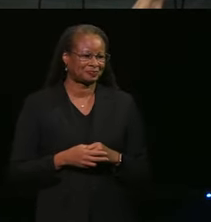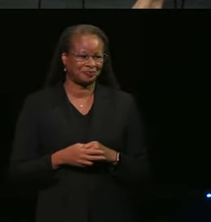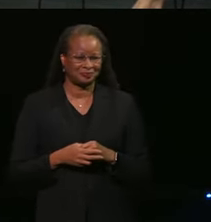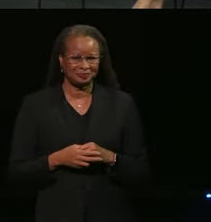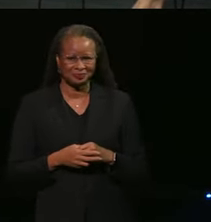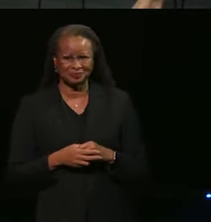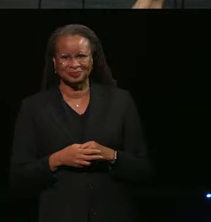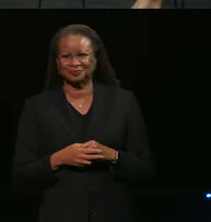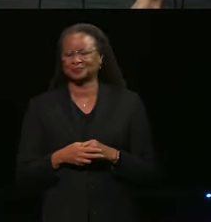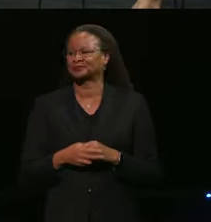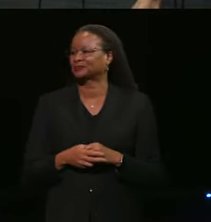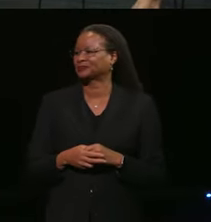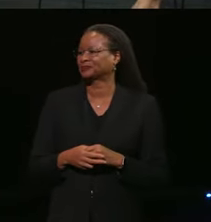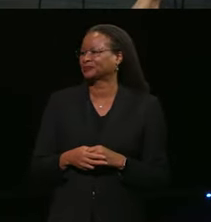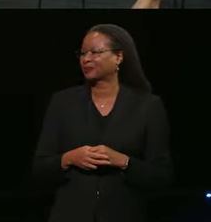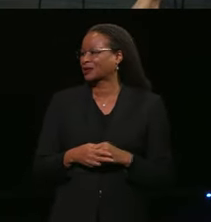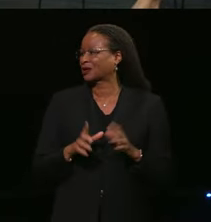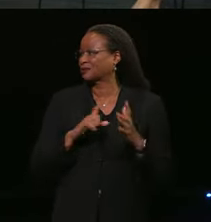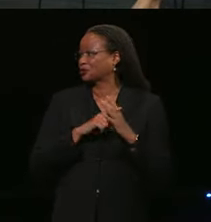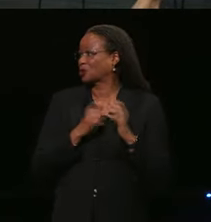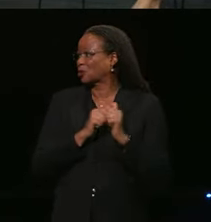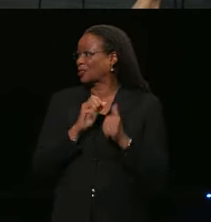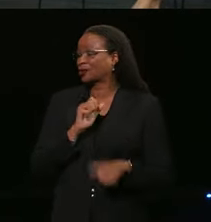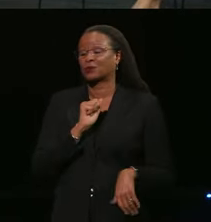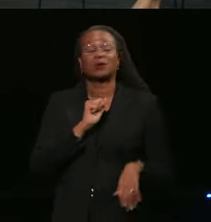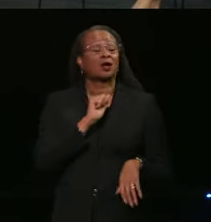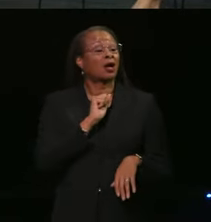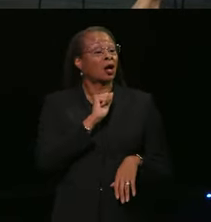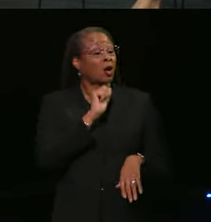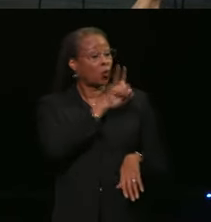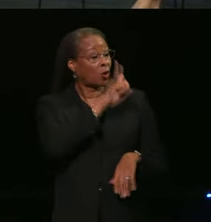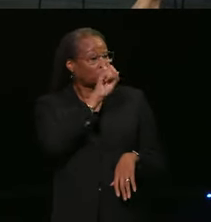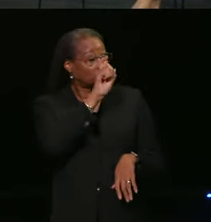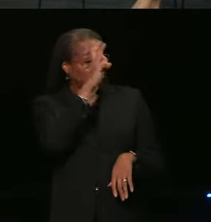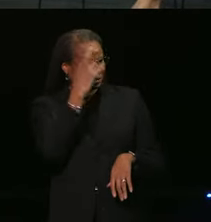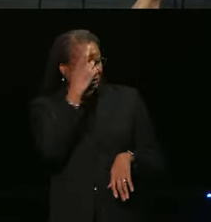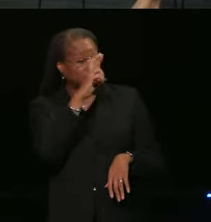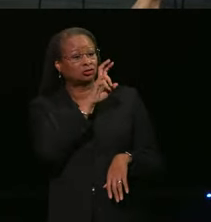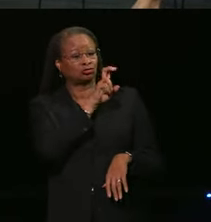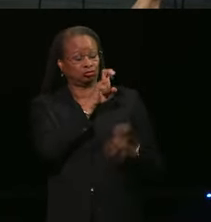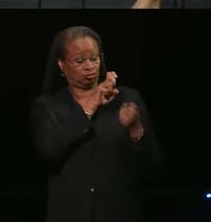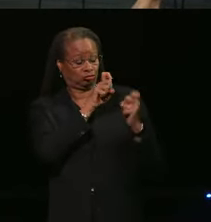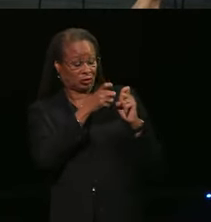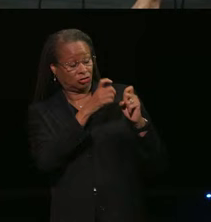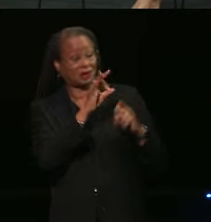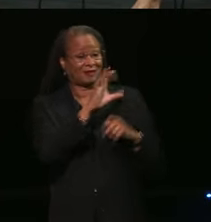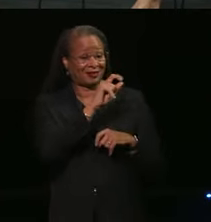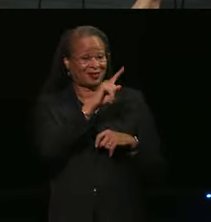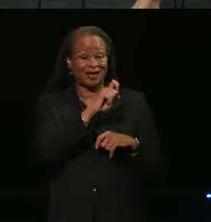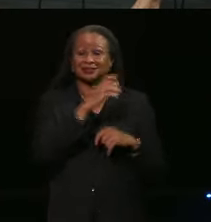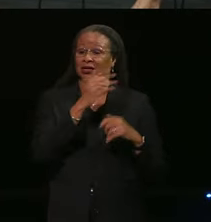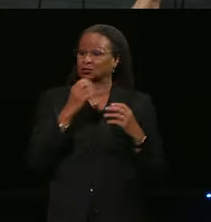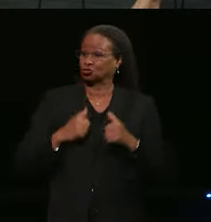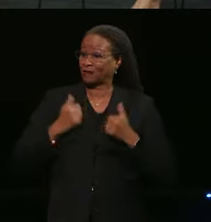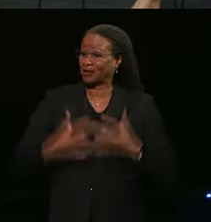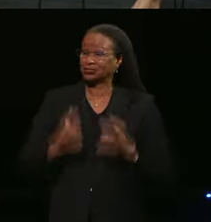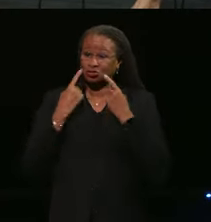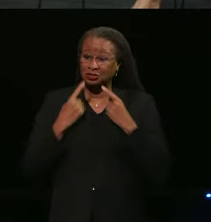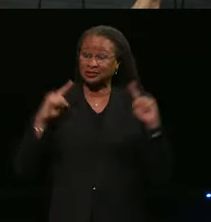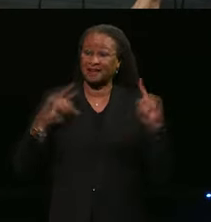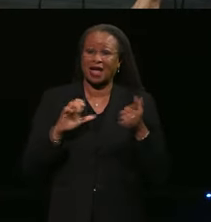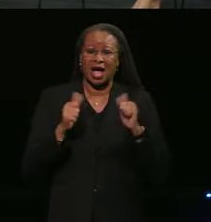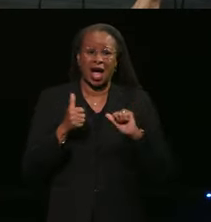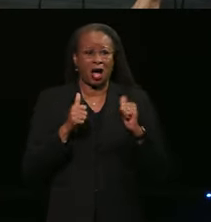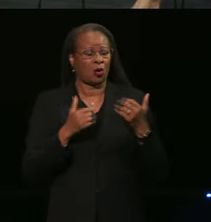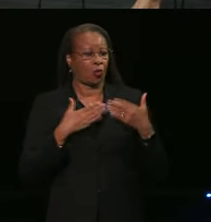So Anna, I'm going to start with you. One of the reasons the transition of the cast and the survivors is so successful is how well